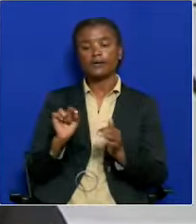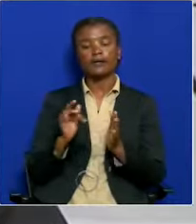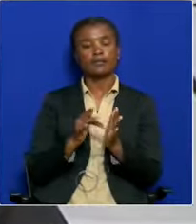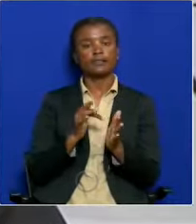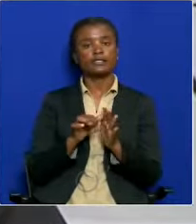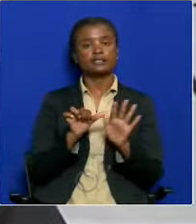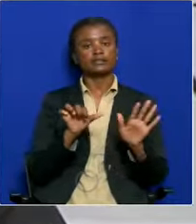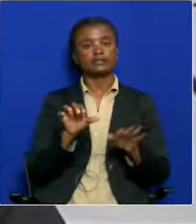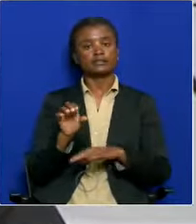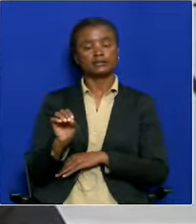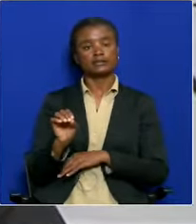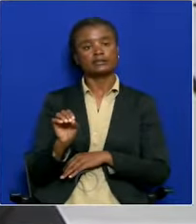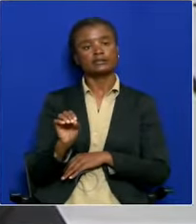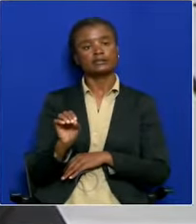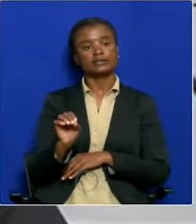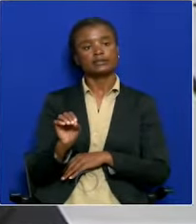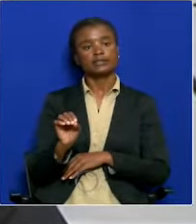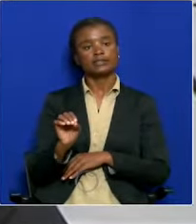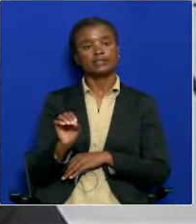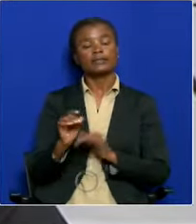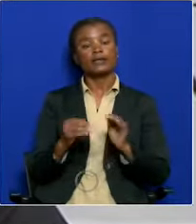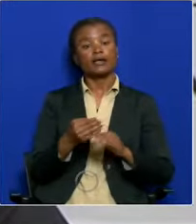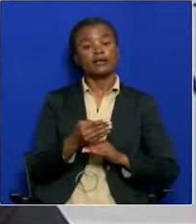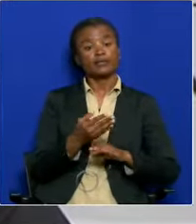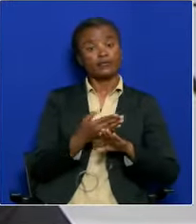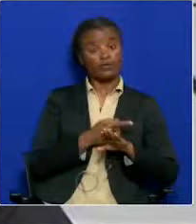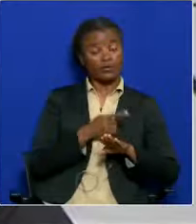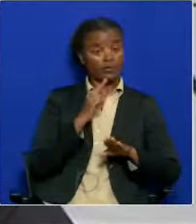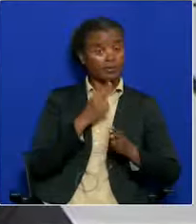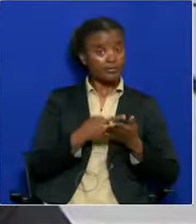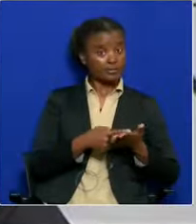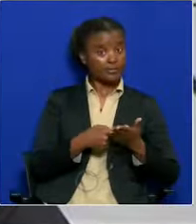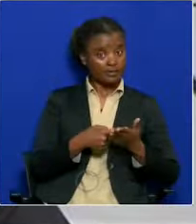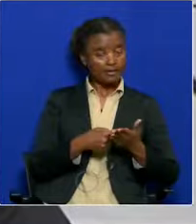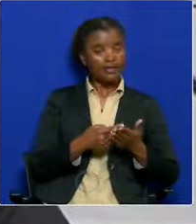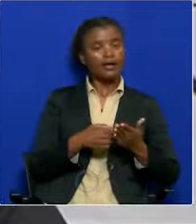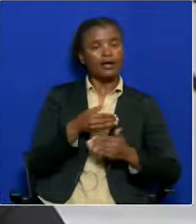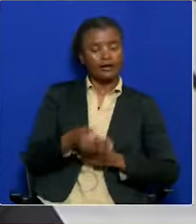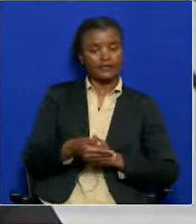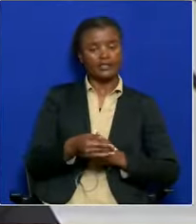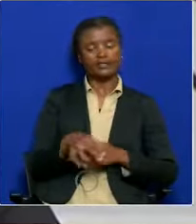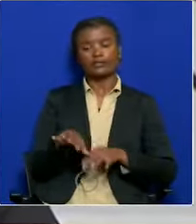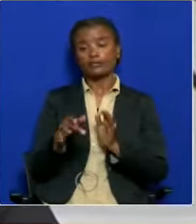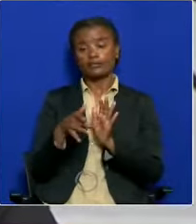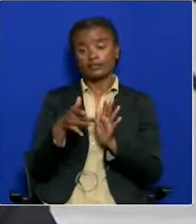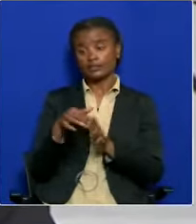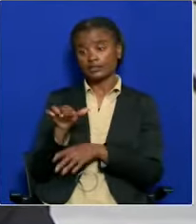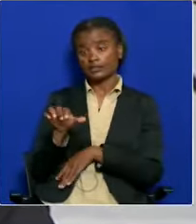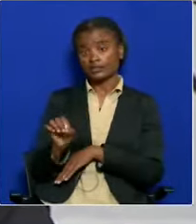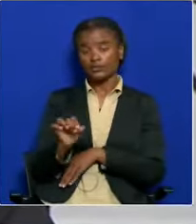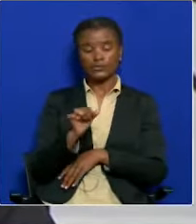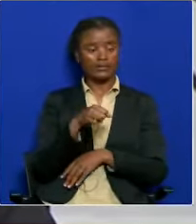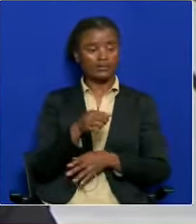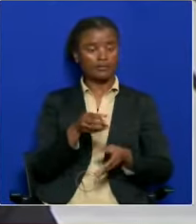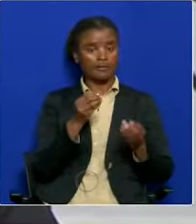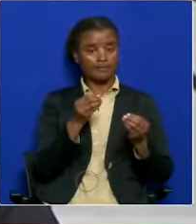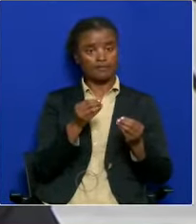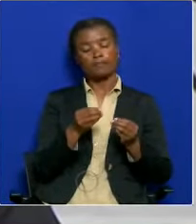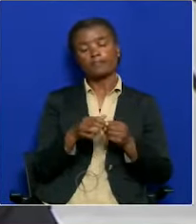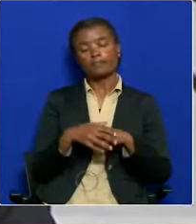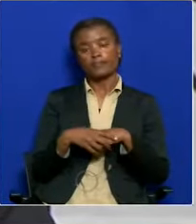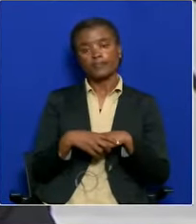after the one we were dealing with. 60. Yes, 60. I'm at it. You're